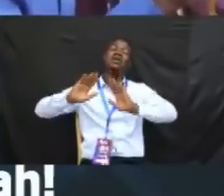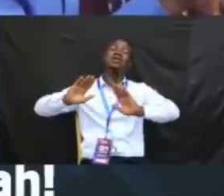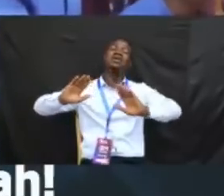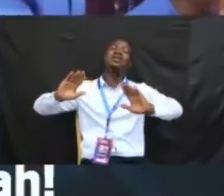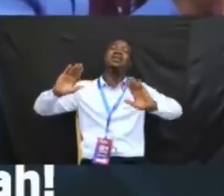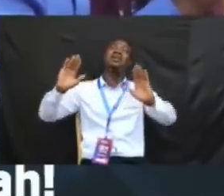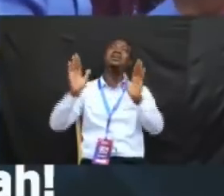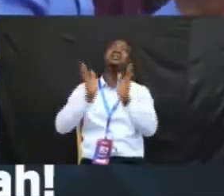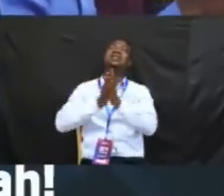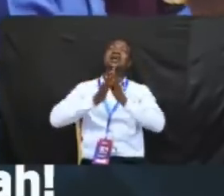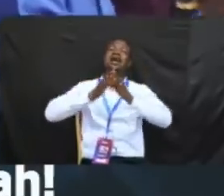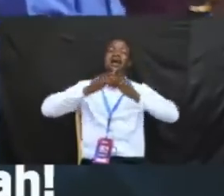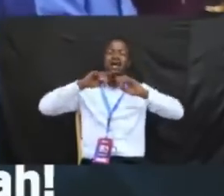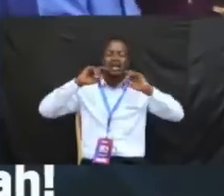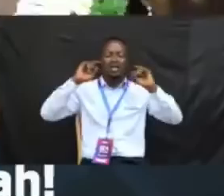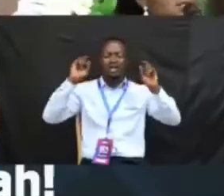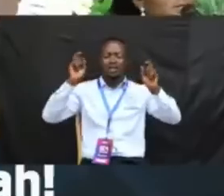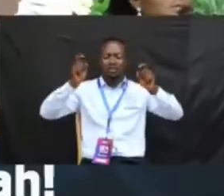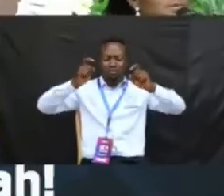in wonder.